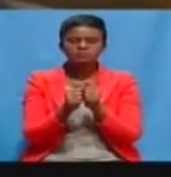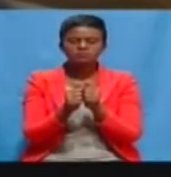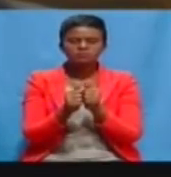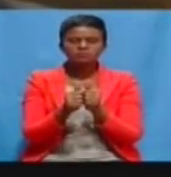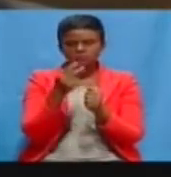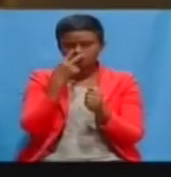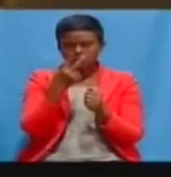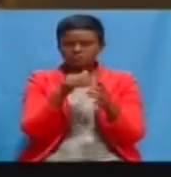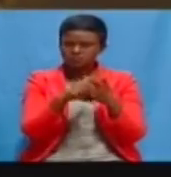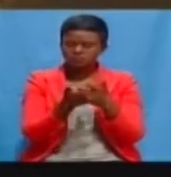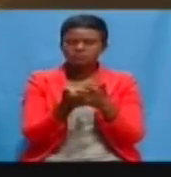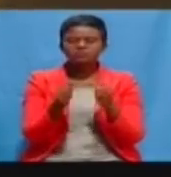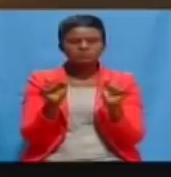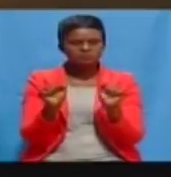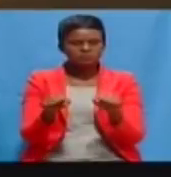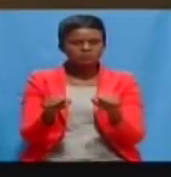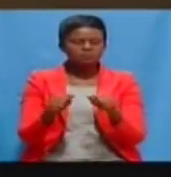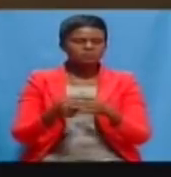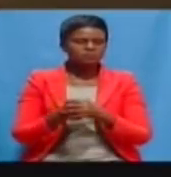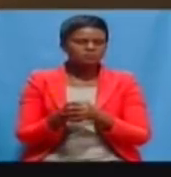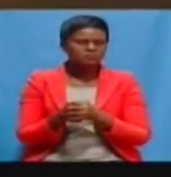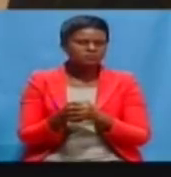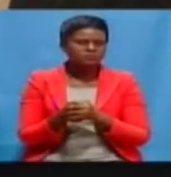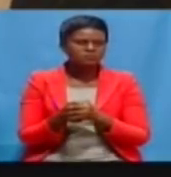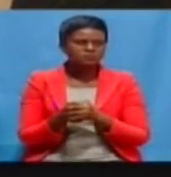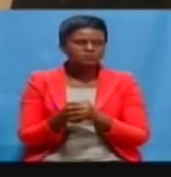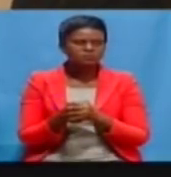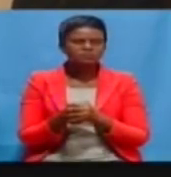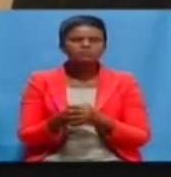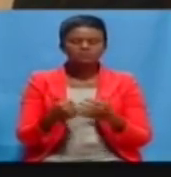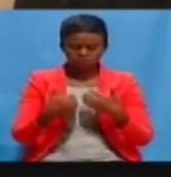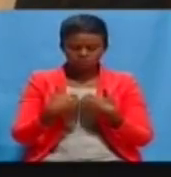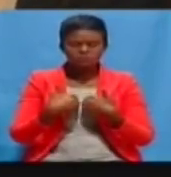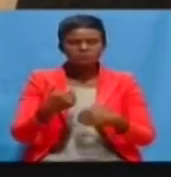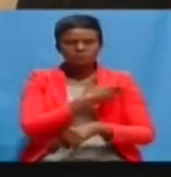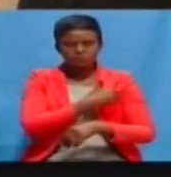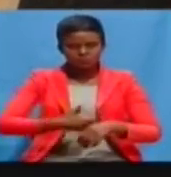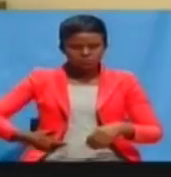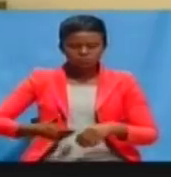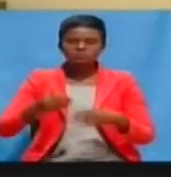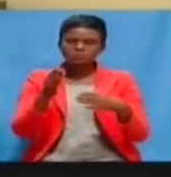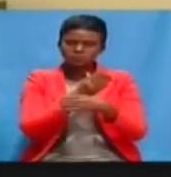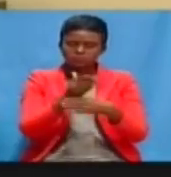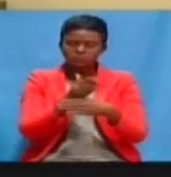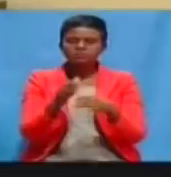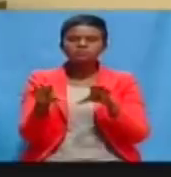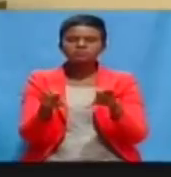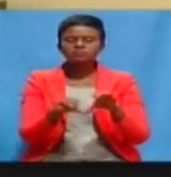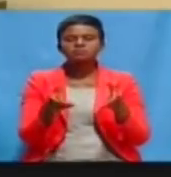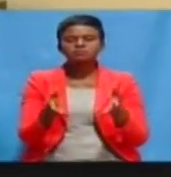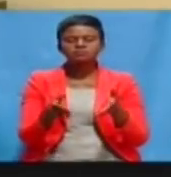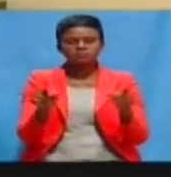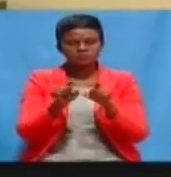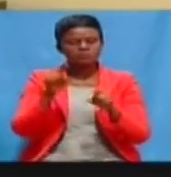to see how quickly they can get into State House. You have serious core business to do here, and as government, we respect you